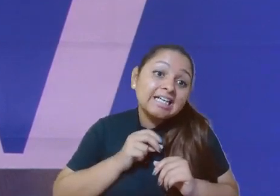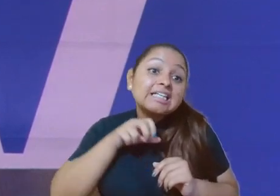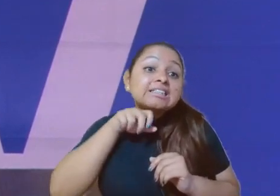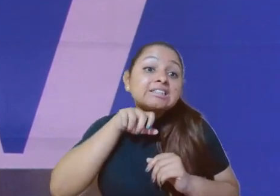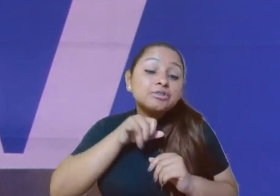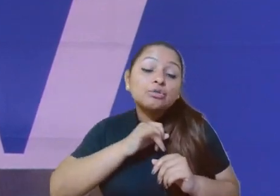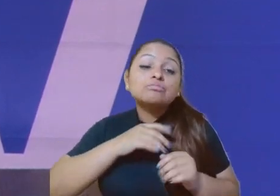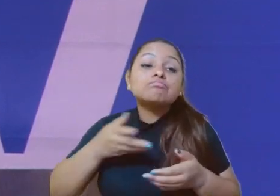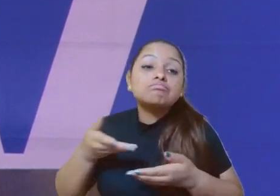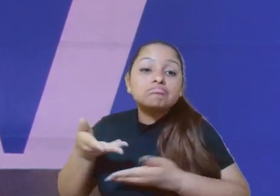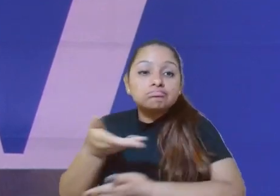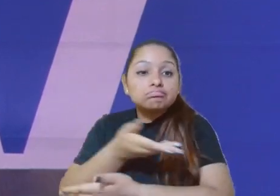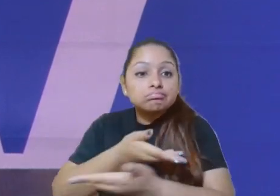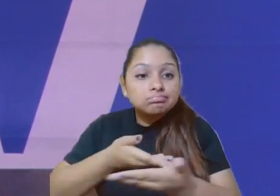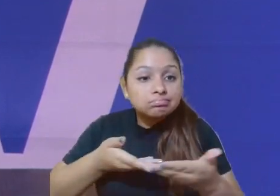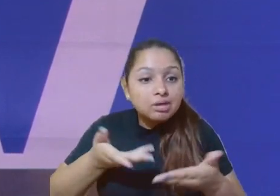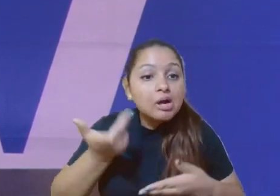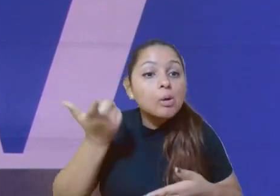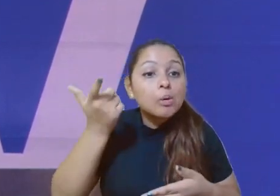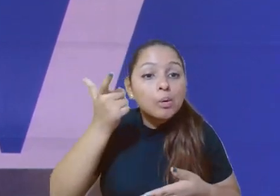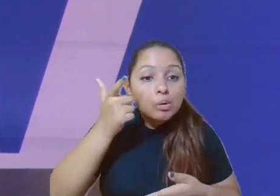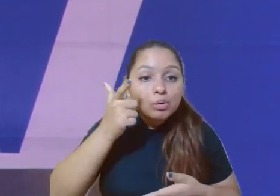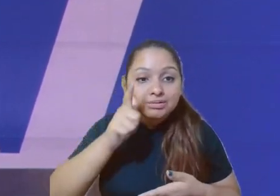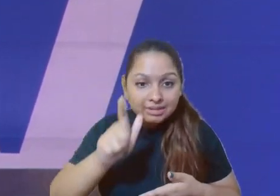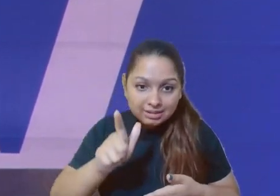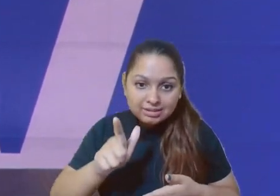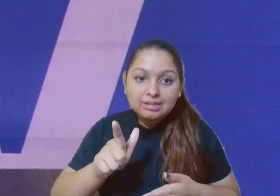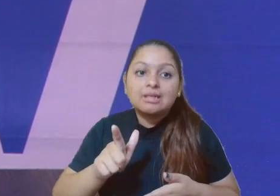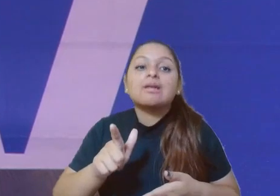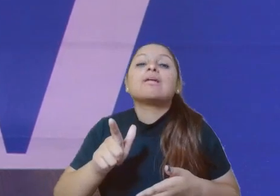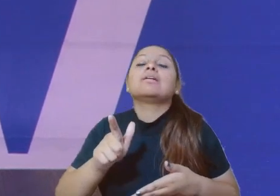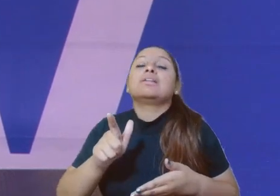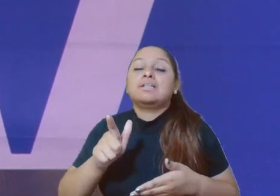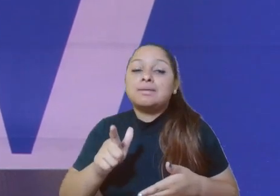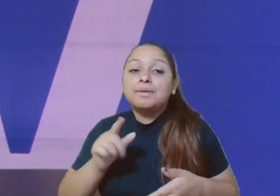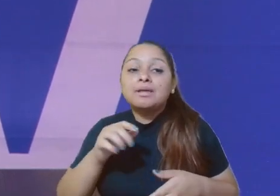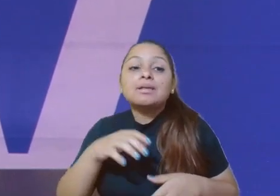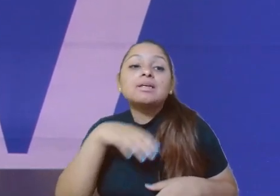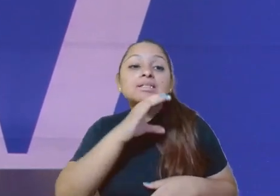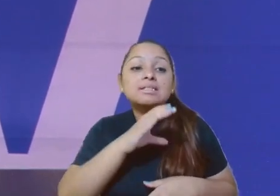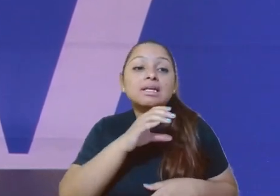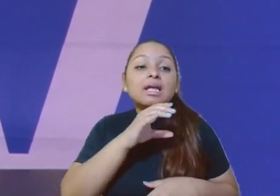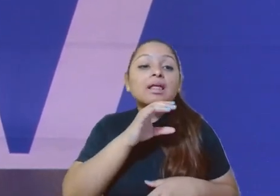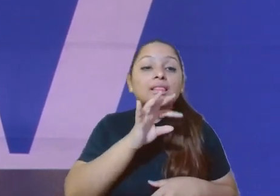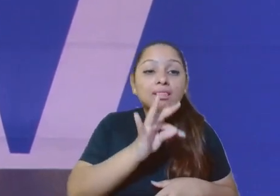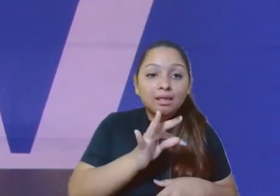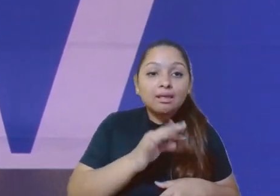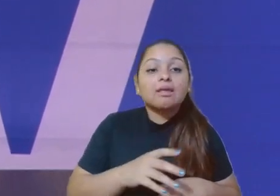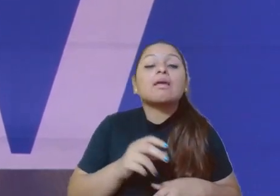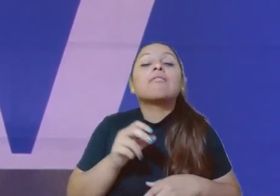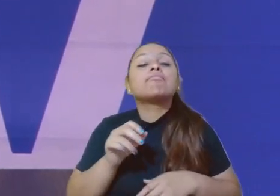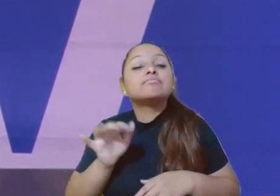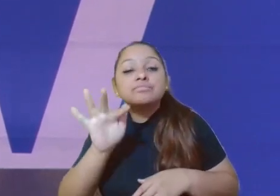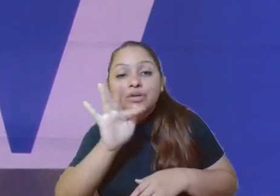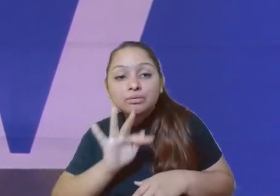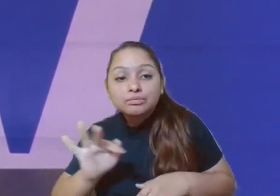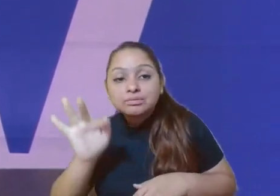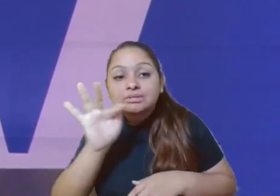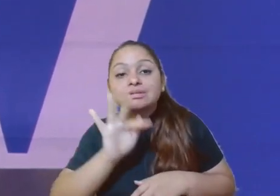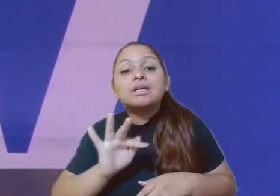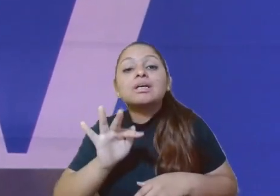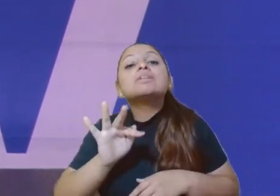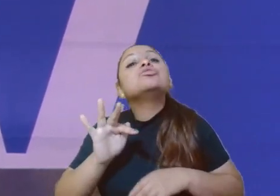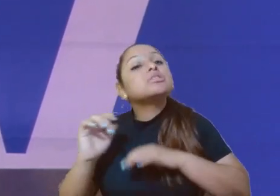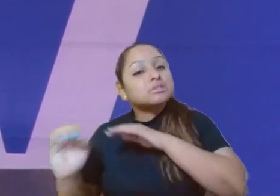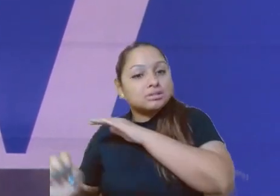know how we can put startups, research center, and the big corporations is